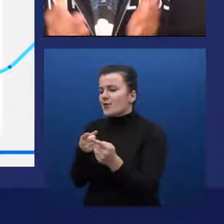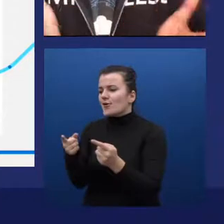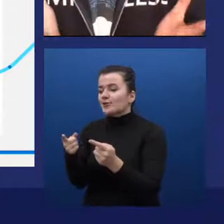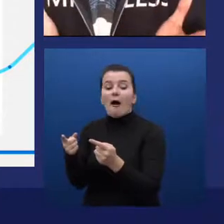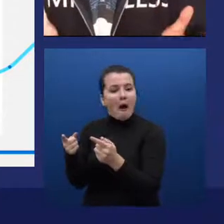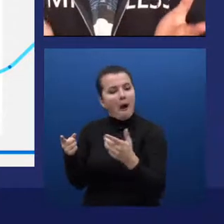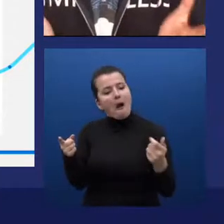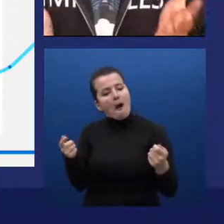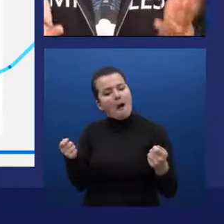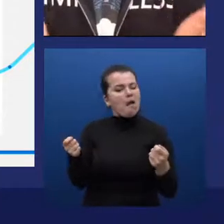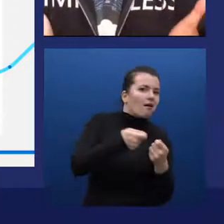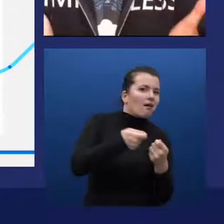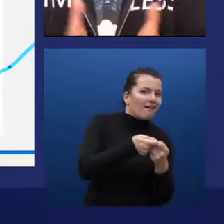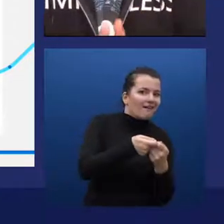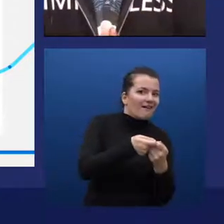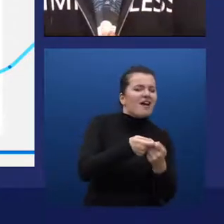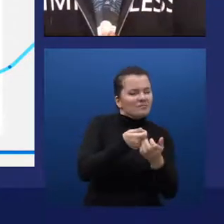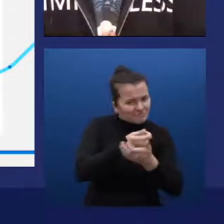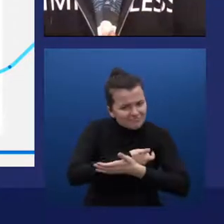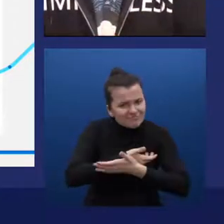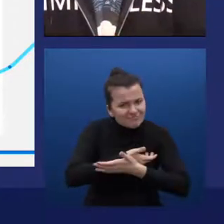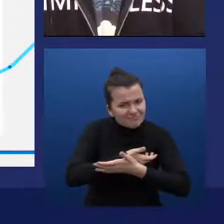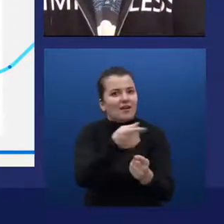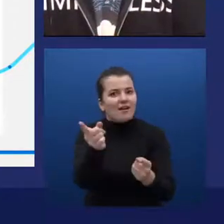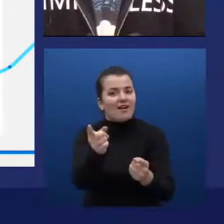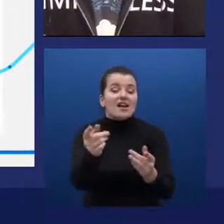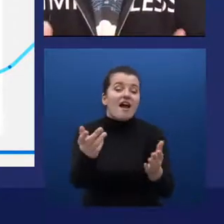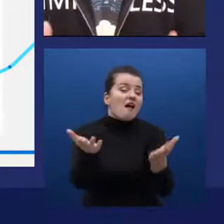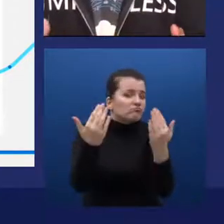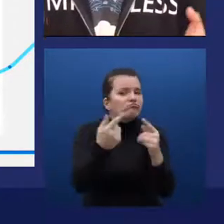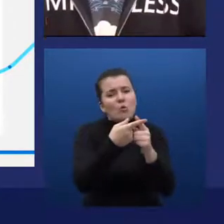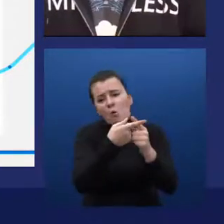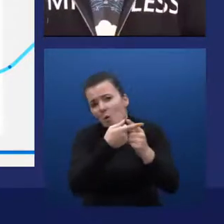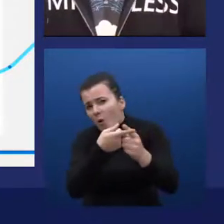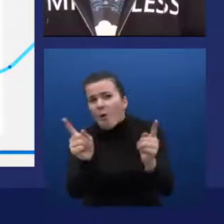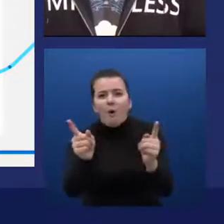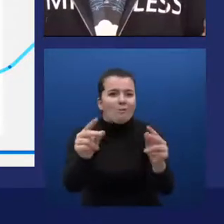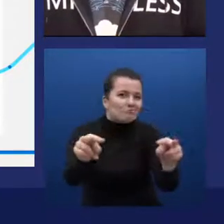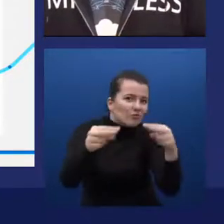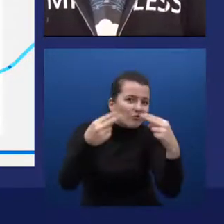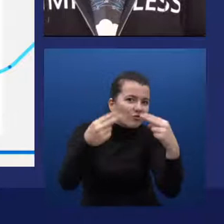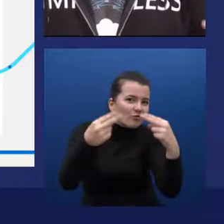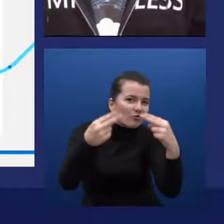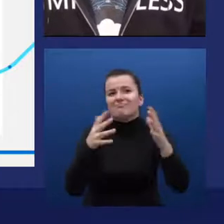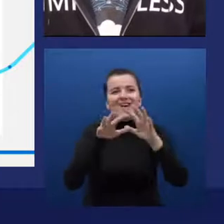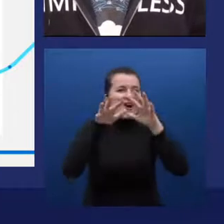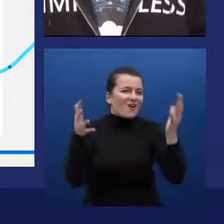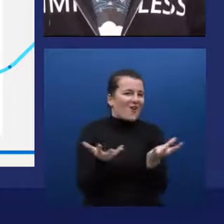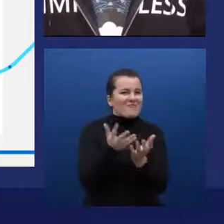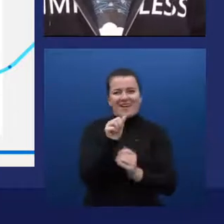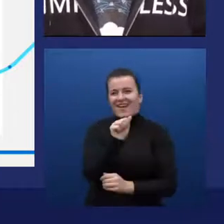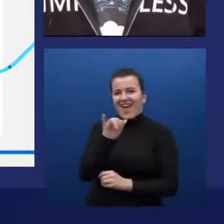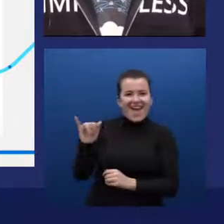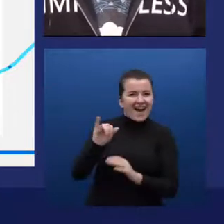fit. And I challenge, you know, everyone that's here on this you know, global